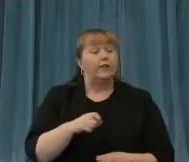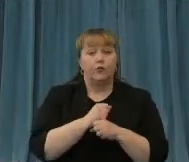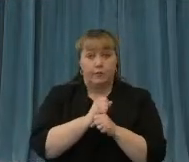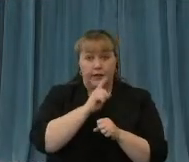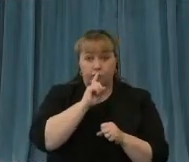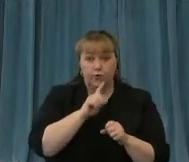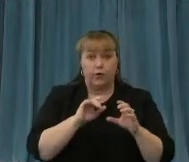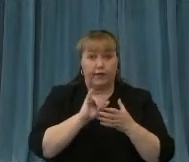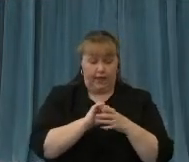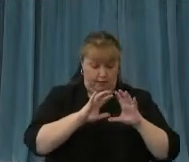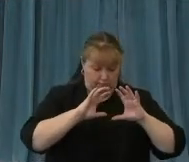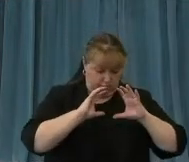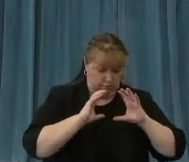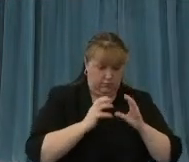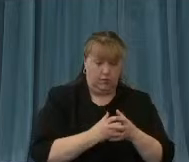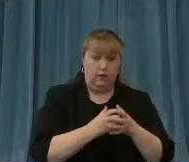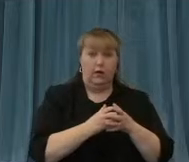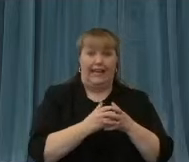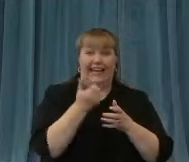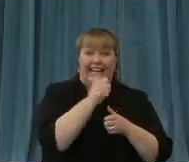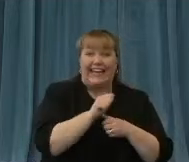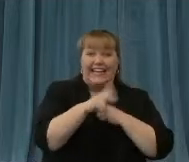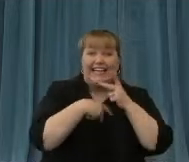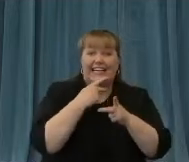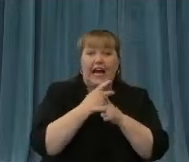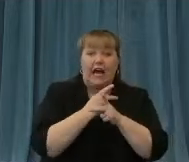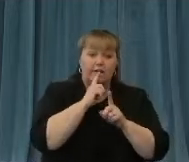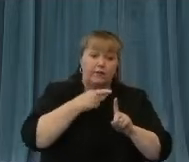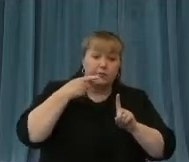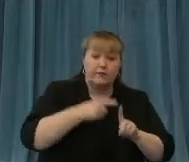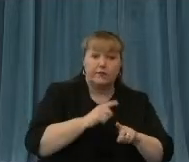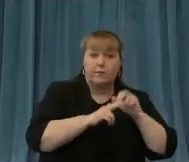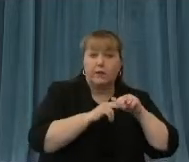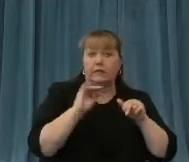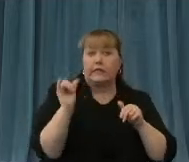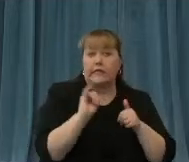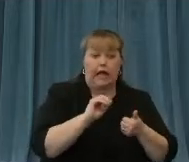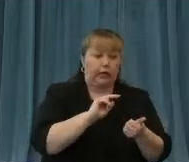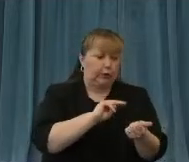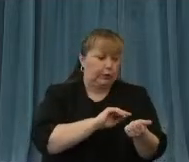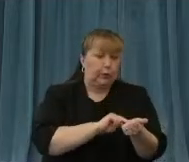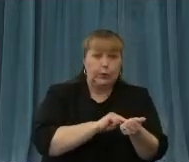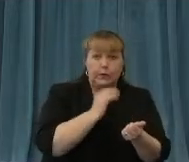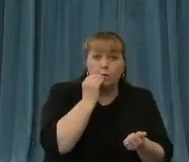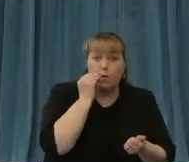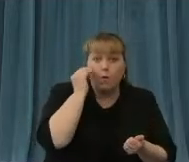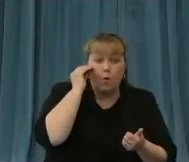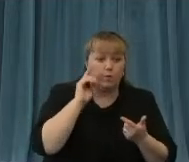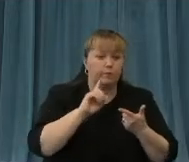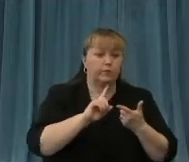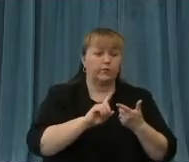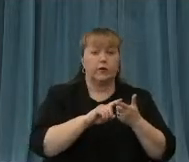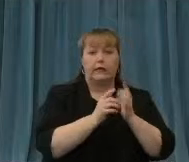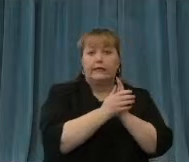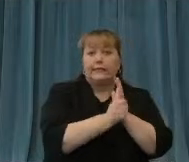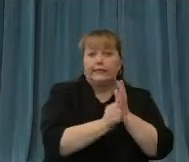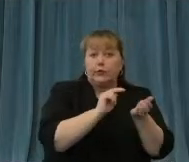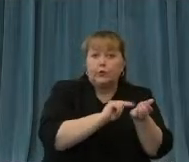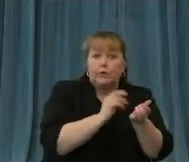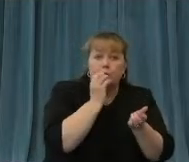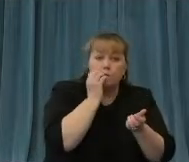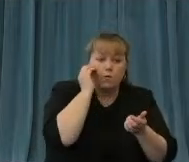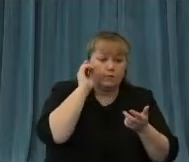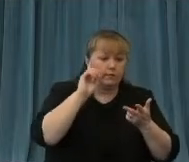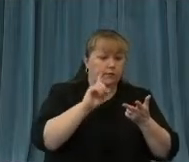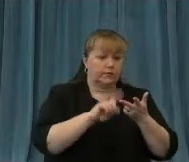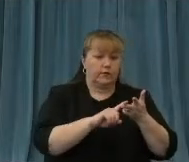setting, like health facilities, assisted living, and skilled nursing homes. We know these populations are more susceptible to the